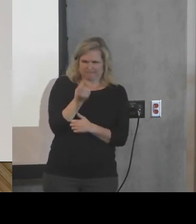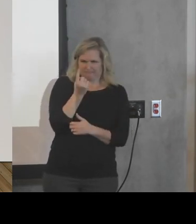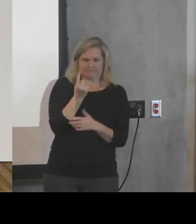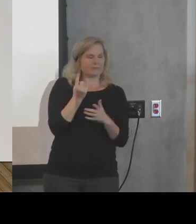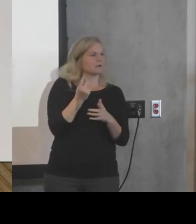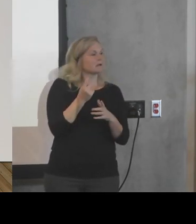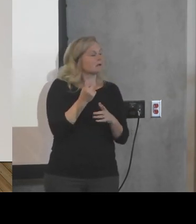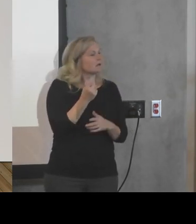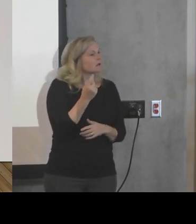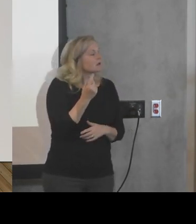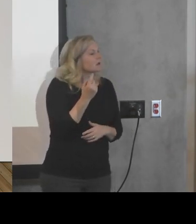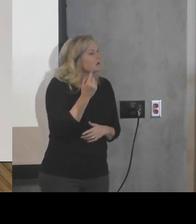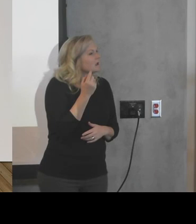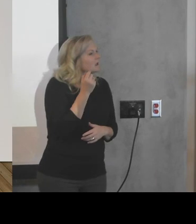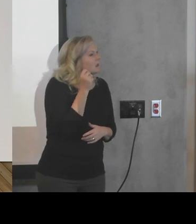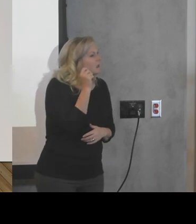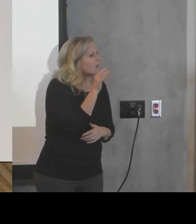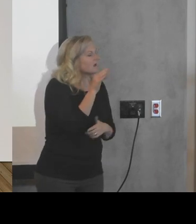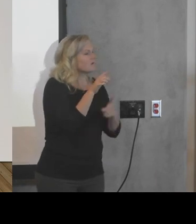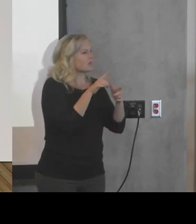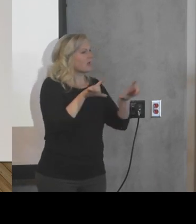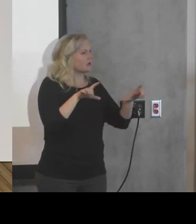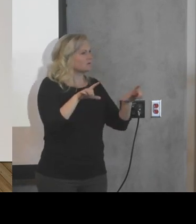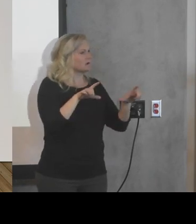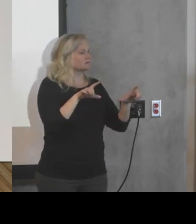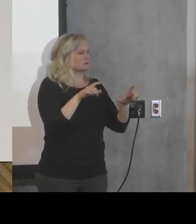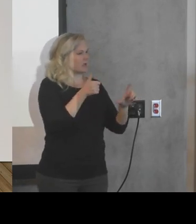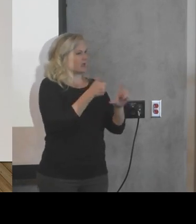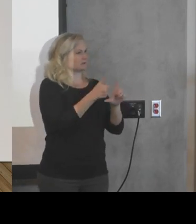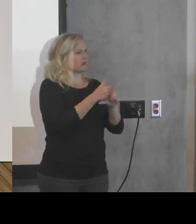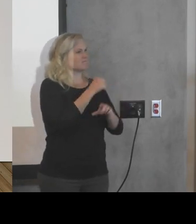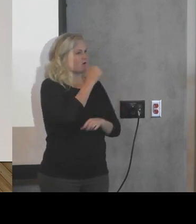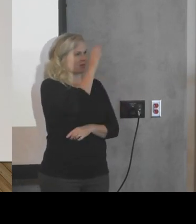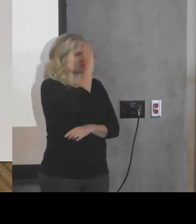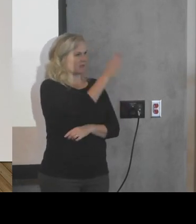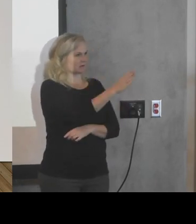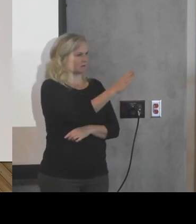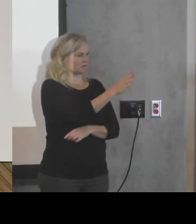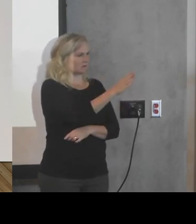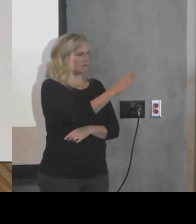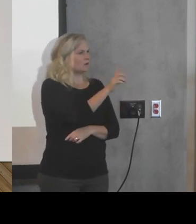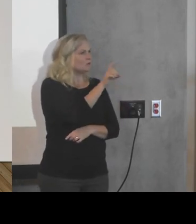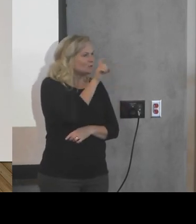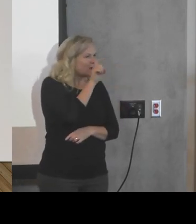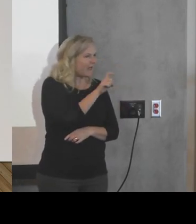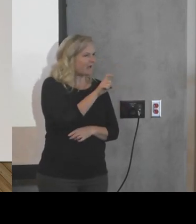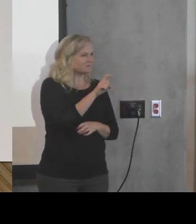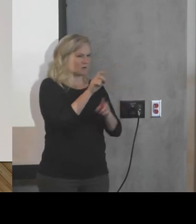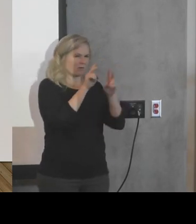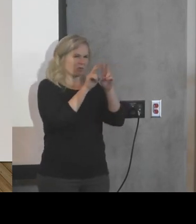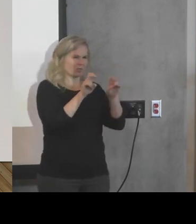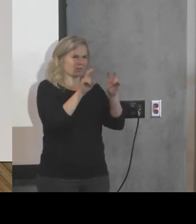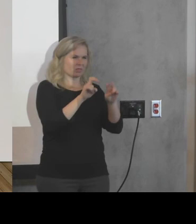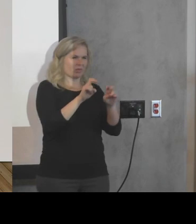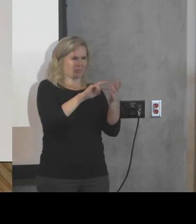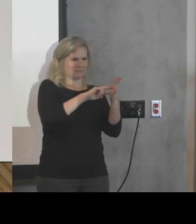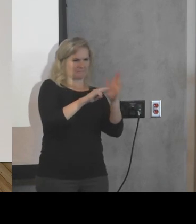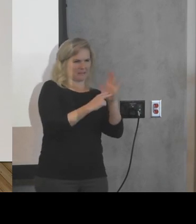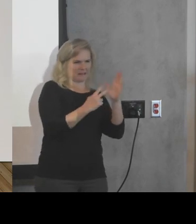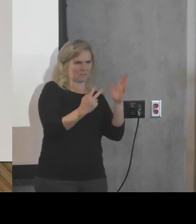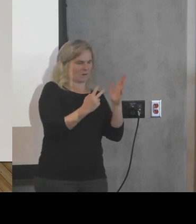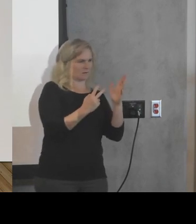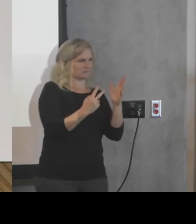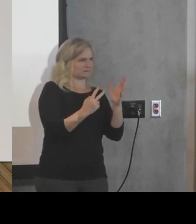When language isn't literal, then you need to read between the lines. That's really part of what reading